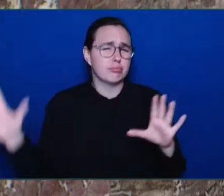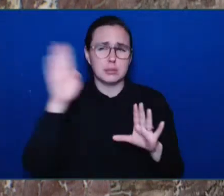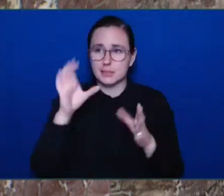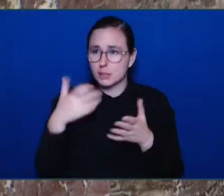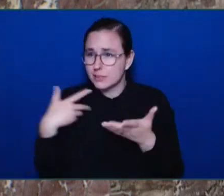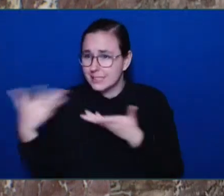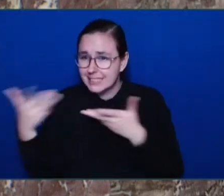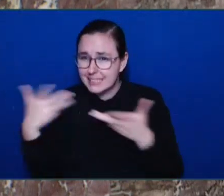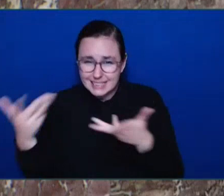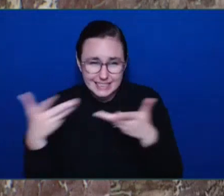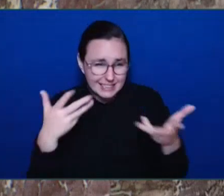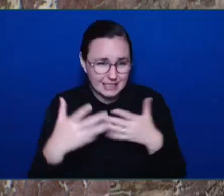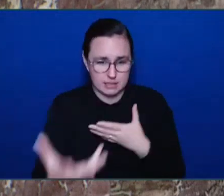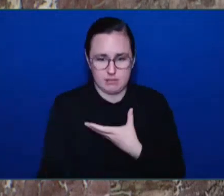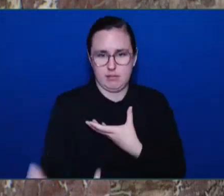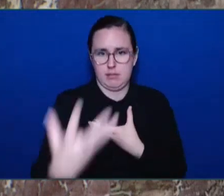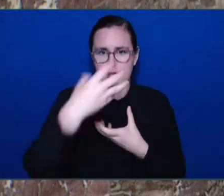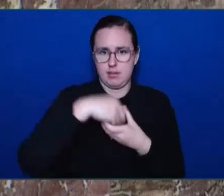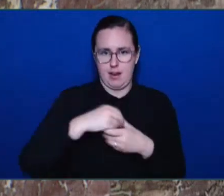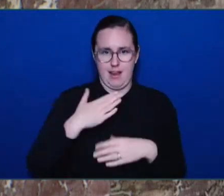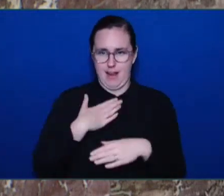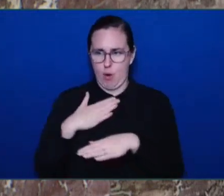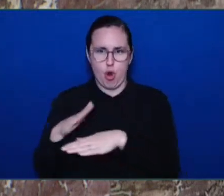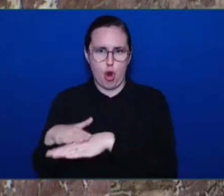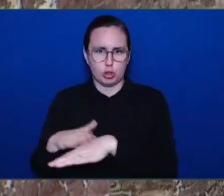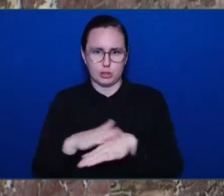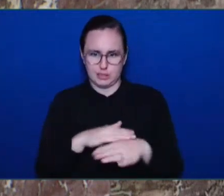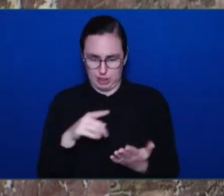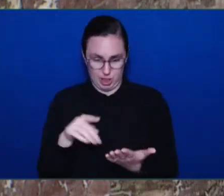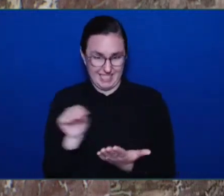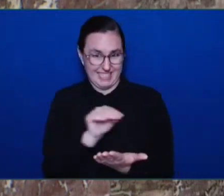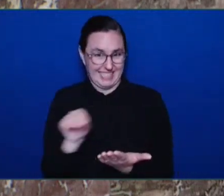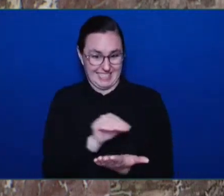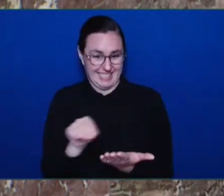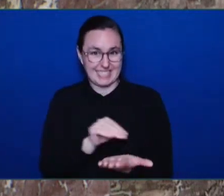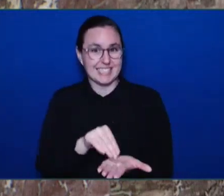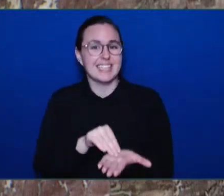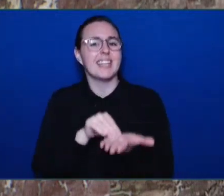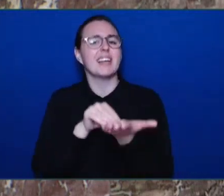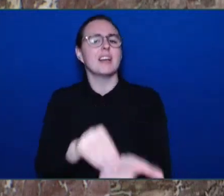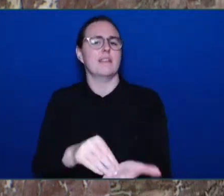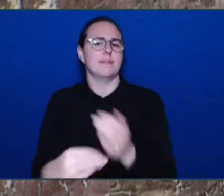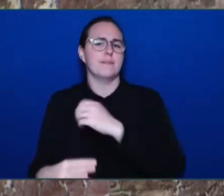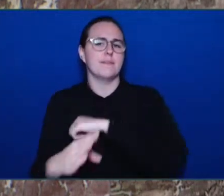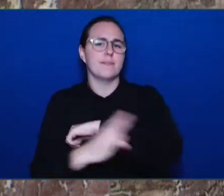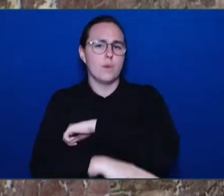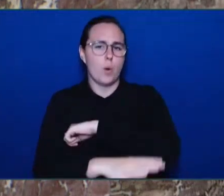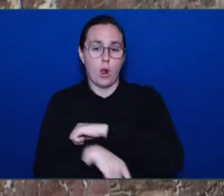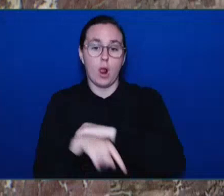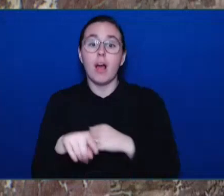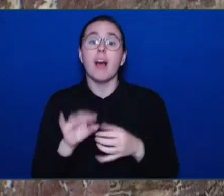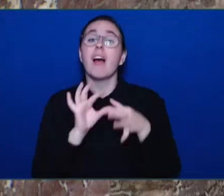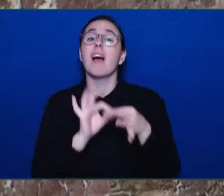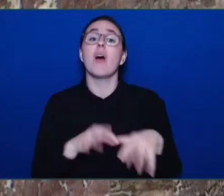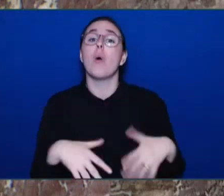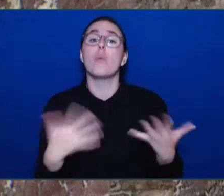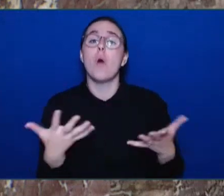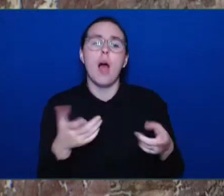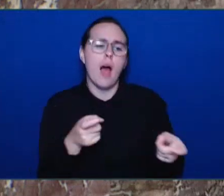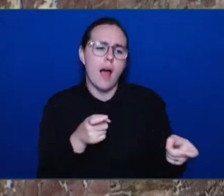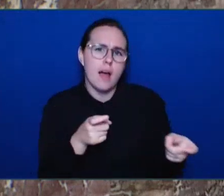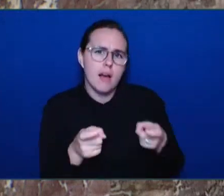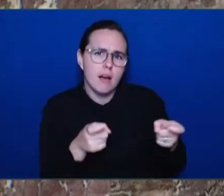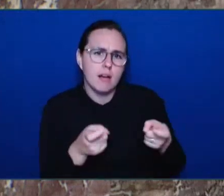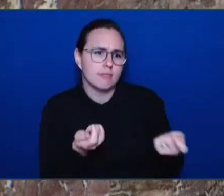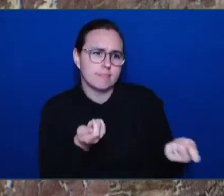in the fall deal with issues of governance and accountability, which includes oversight. So, Honourable